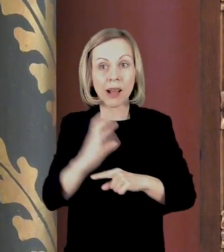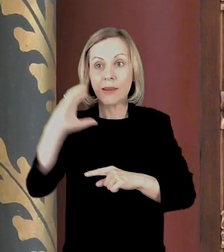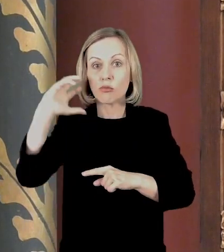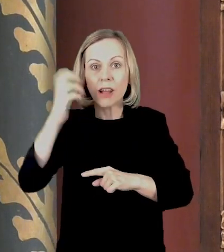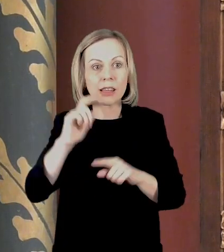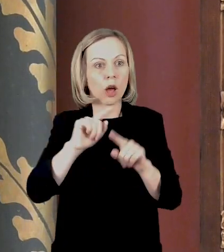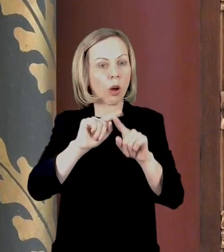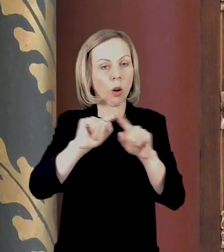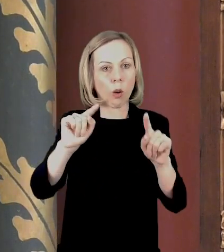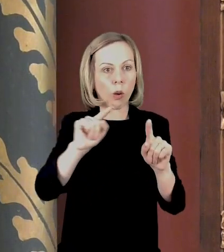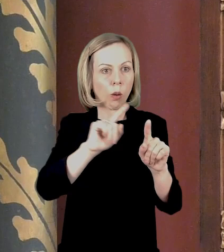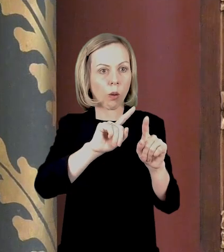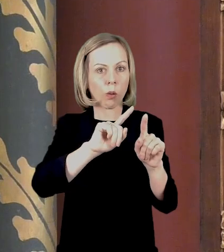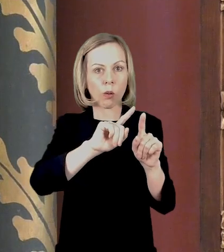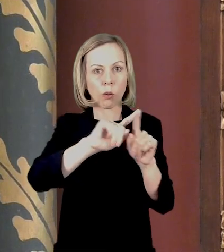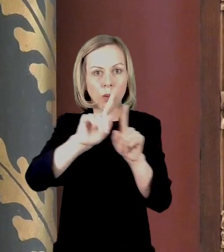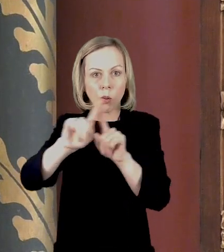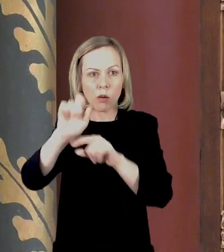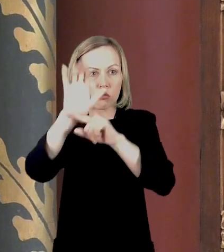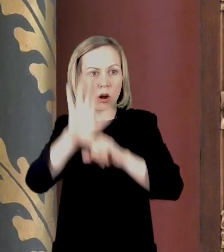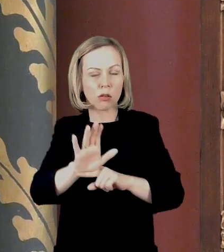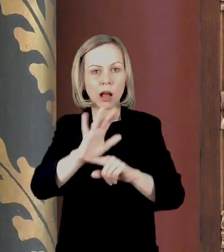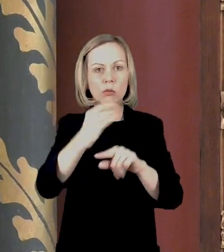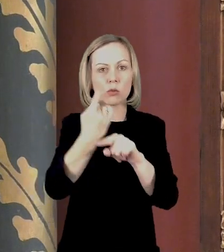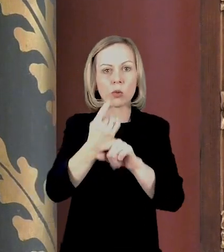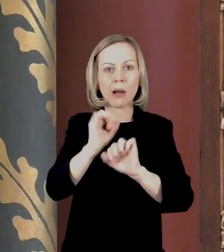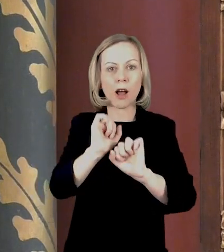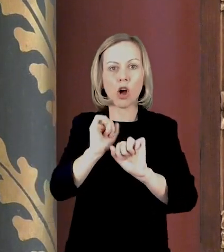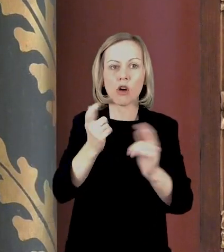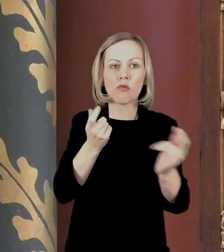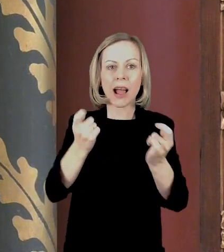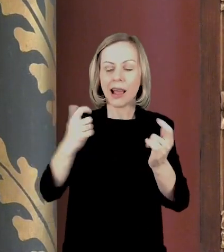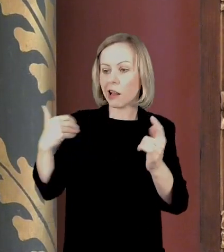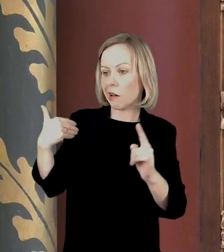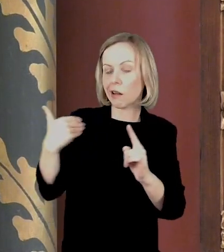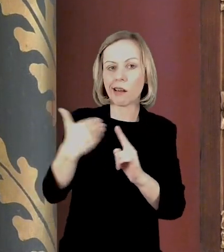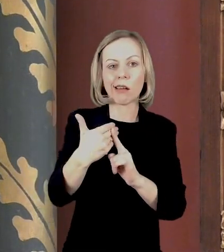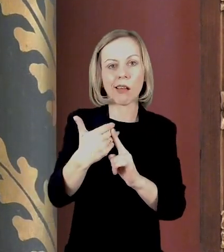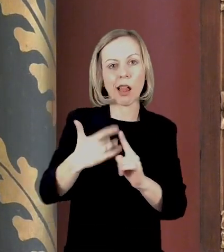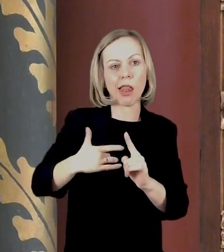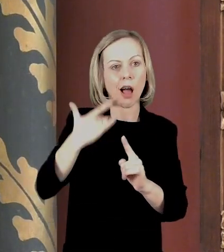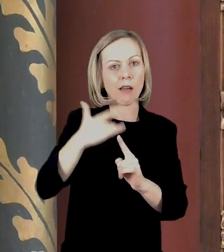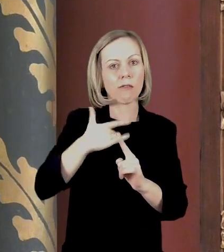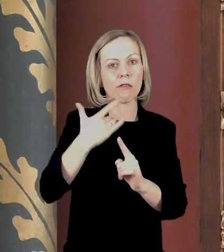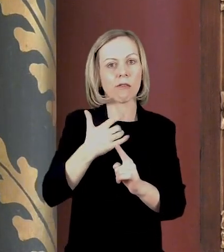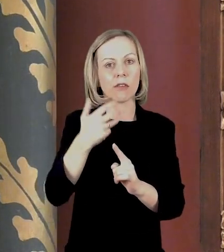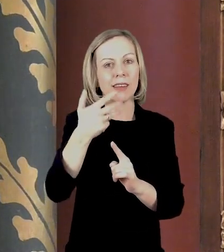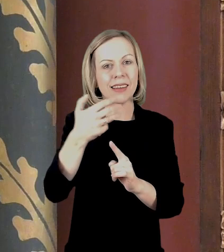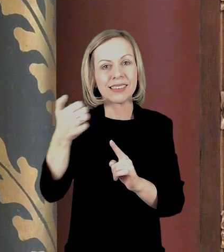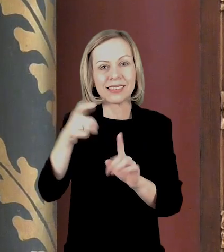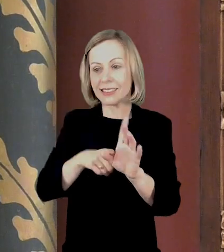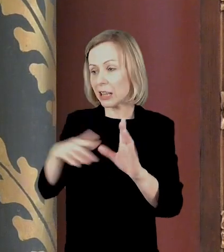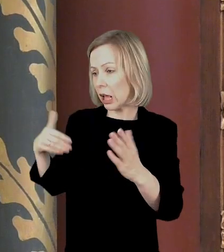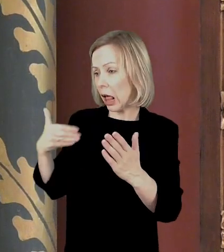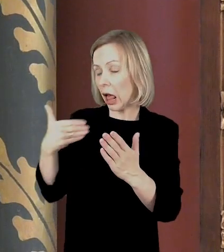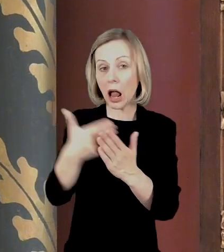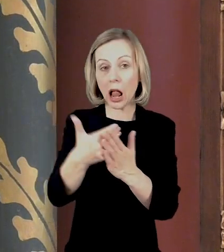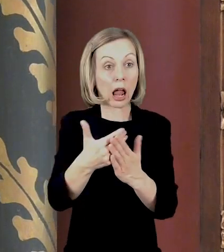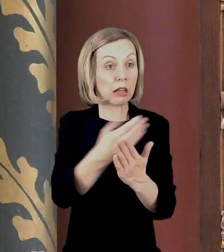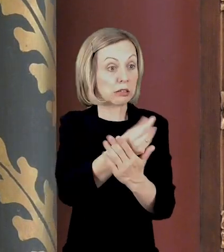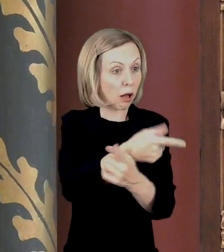the Queen's 96 full years of life. Some of them have helped us to remember things about her